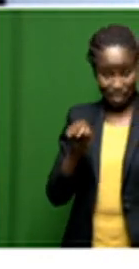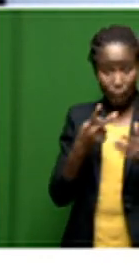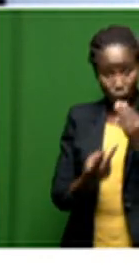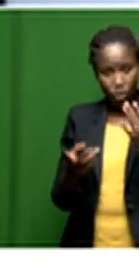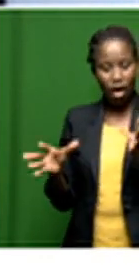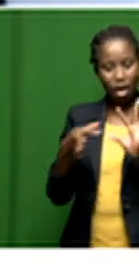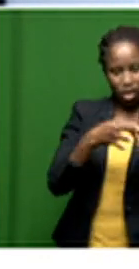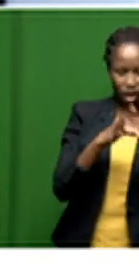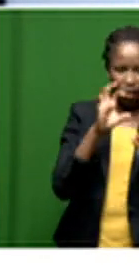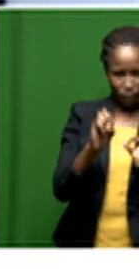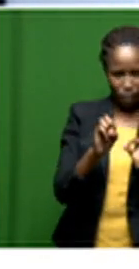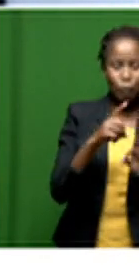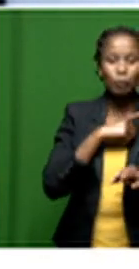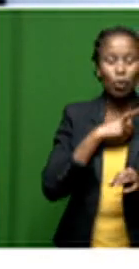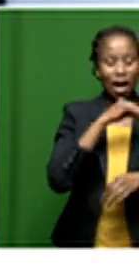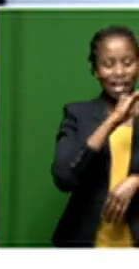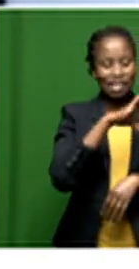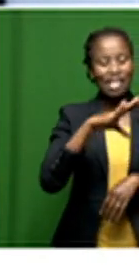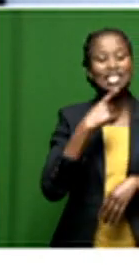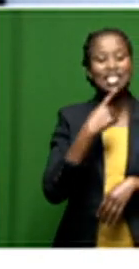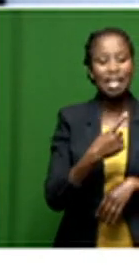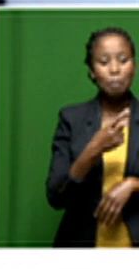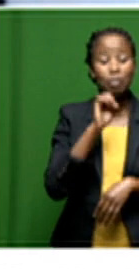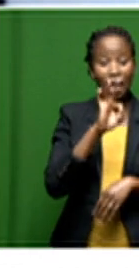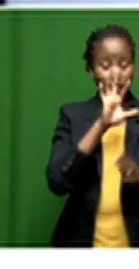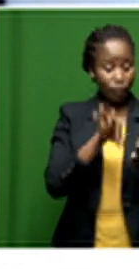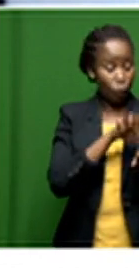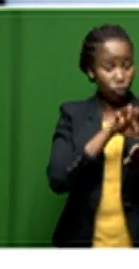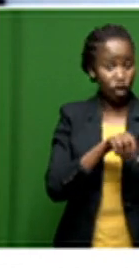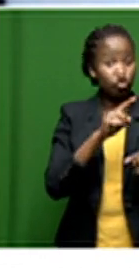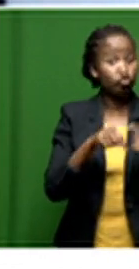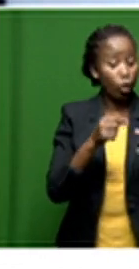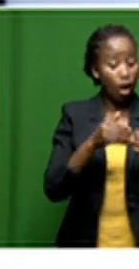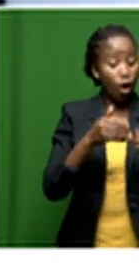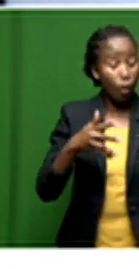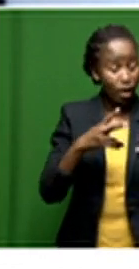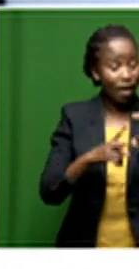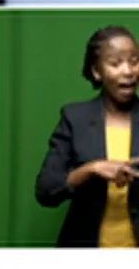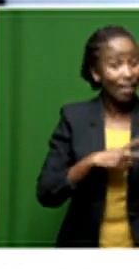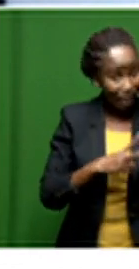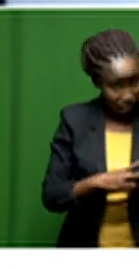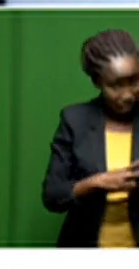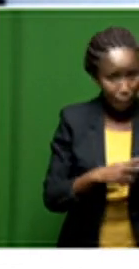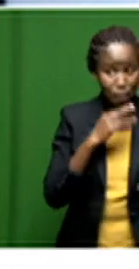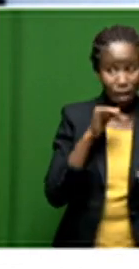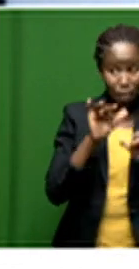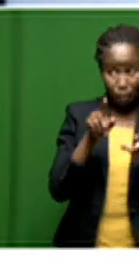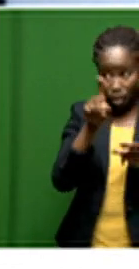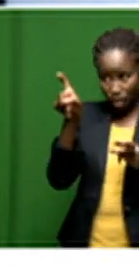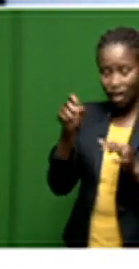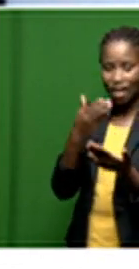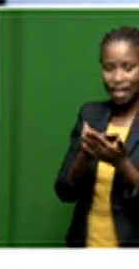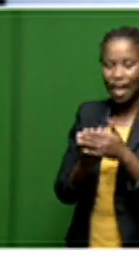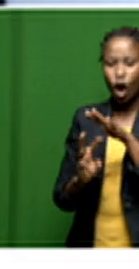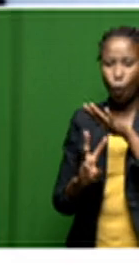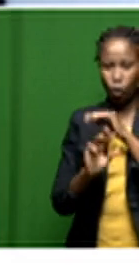the IEC view is that once you've reopened the voters' roll, expanded that voters' roll, and allowed people to change the